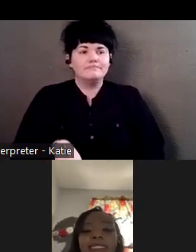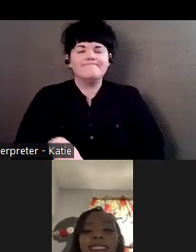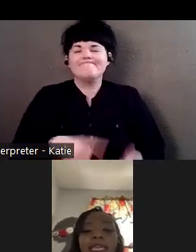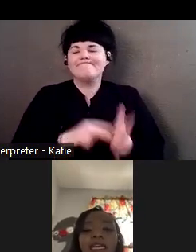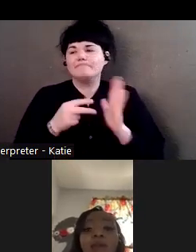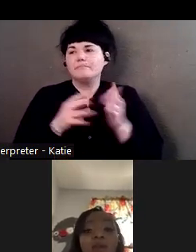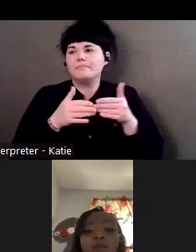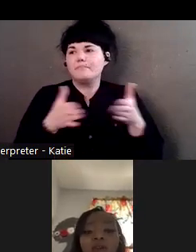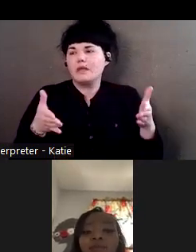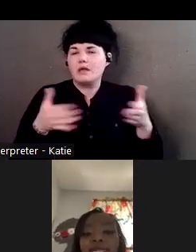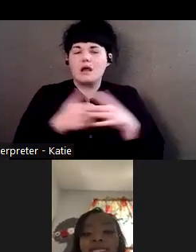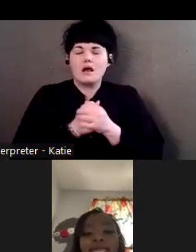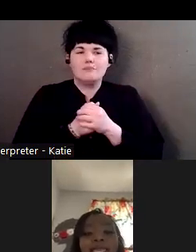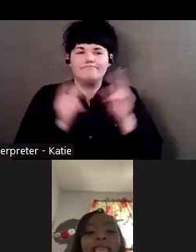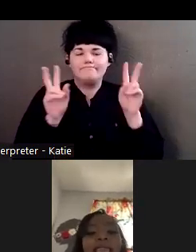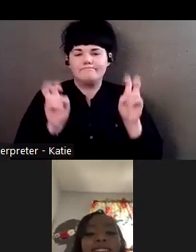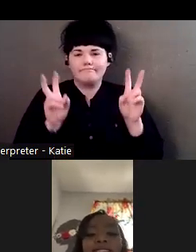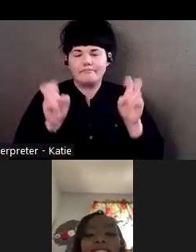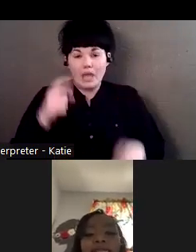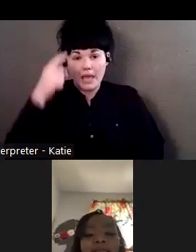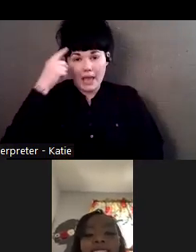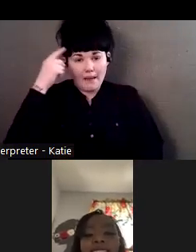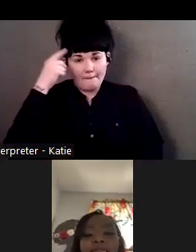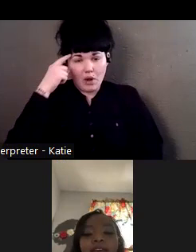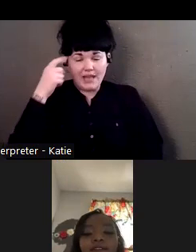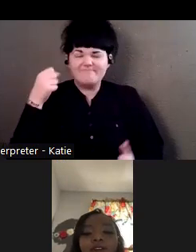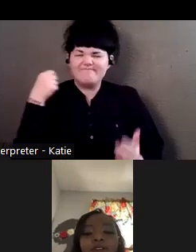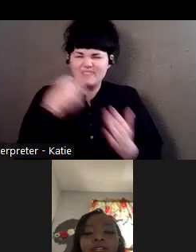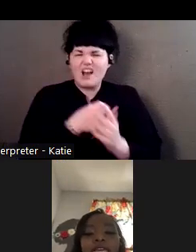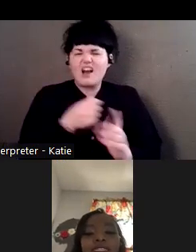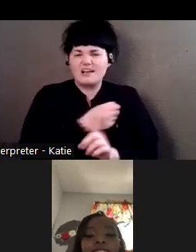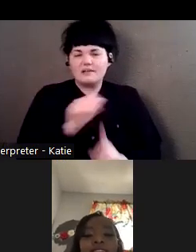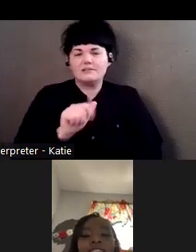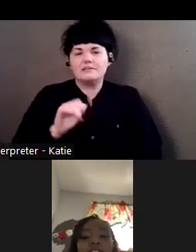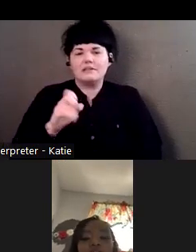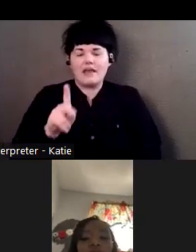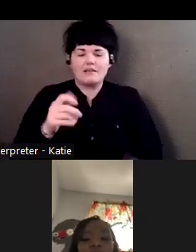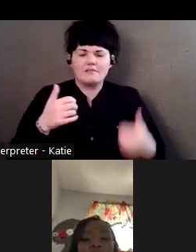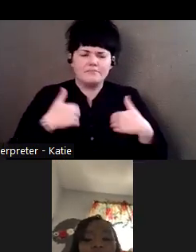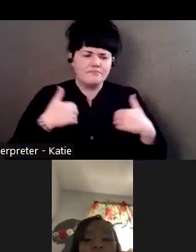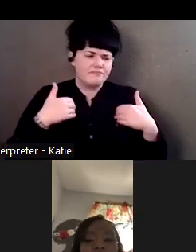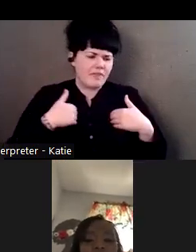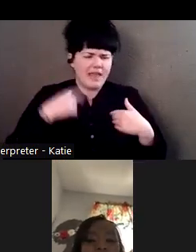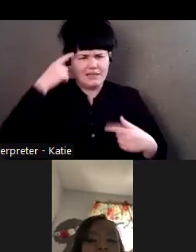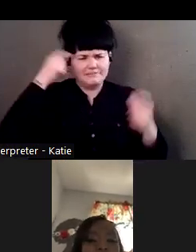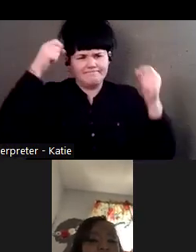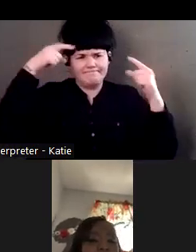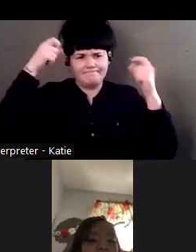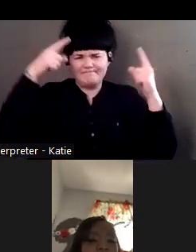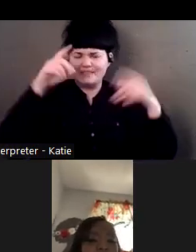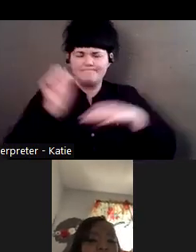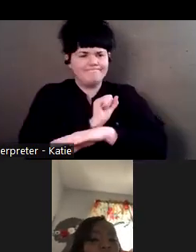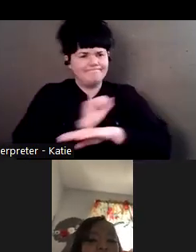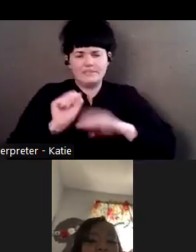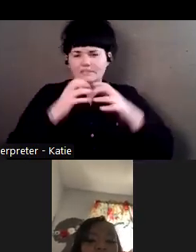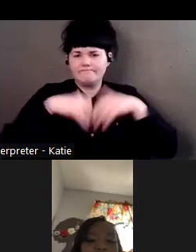is basically a quote unquote brain attack. It's a sudden onset of focal neurologic dysfunction corresponding to a distinct vascular